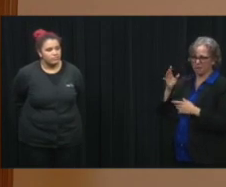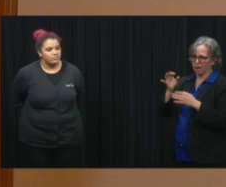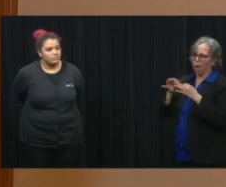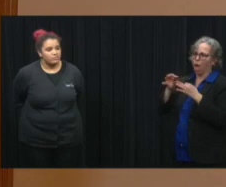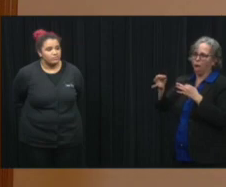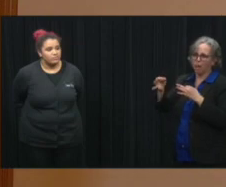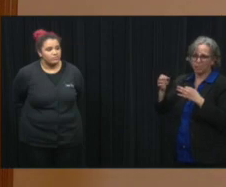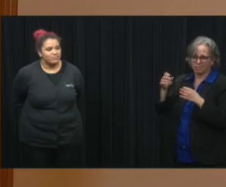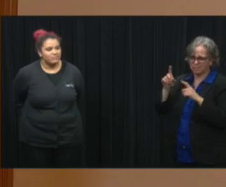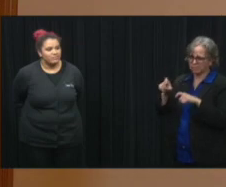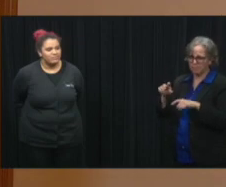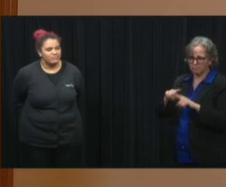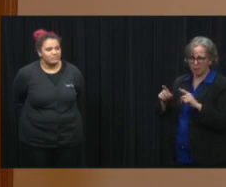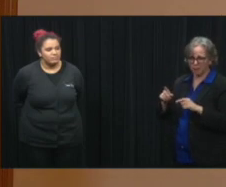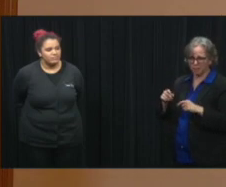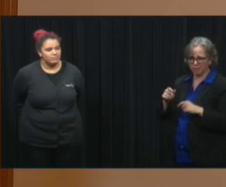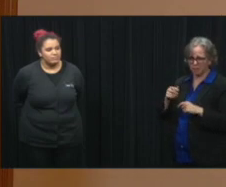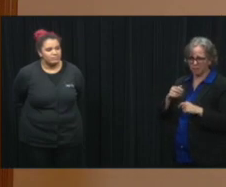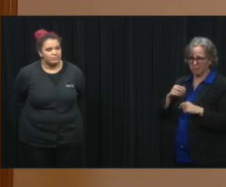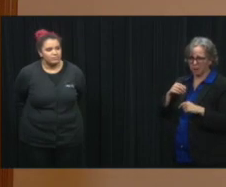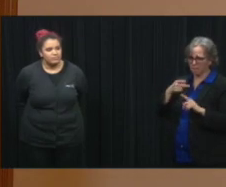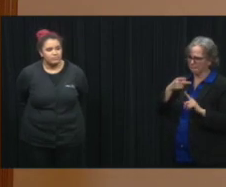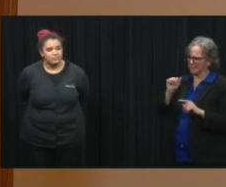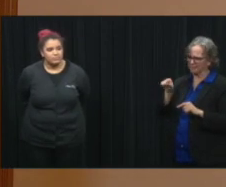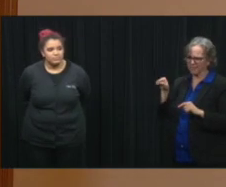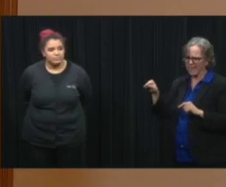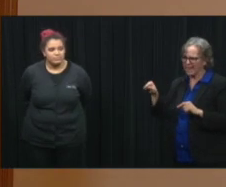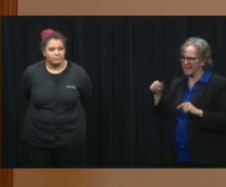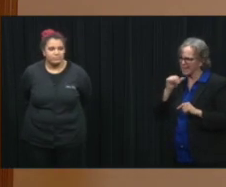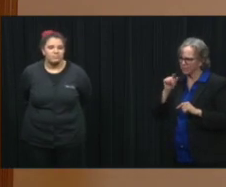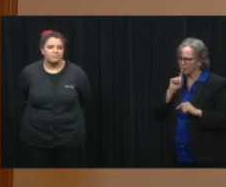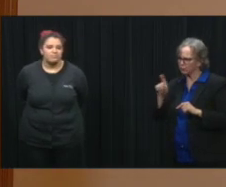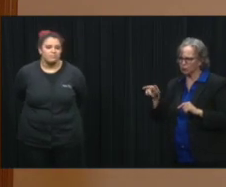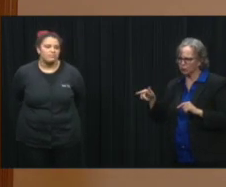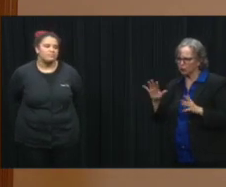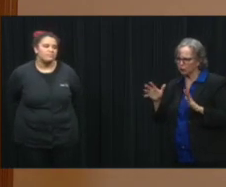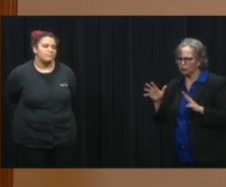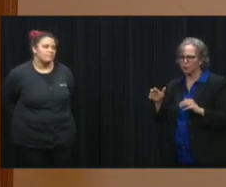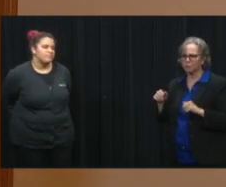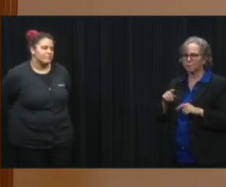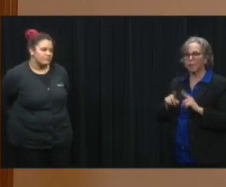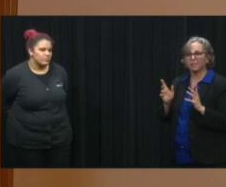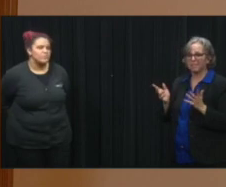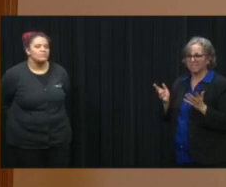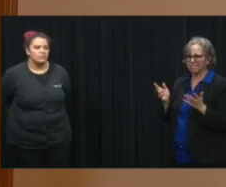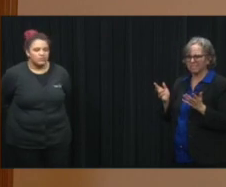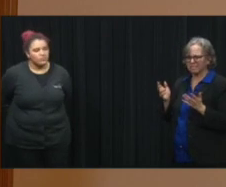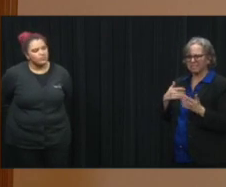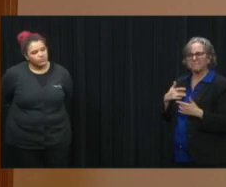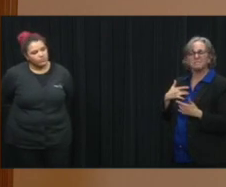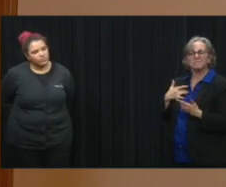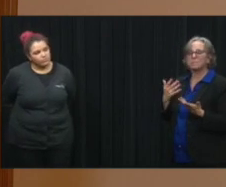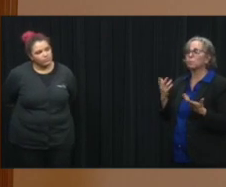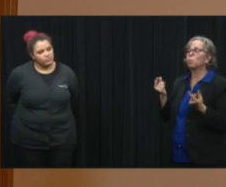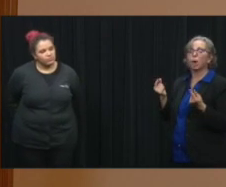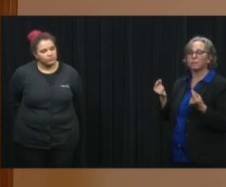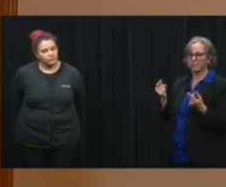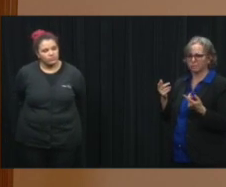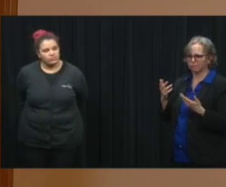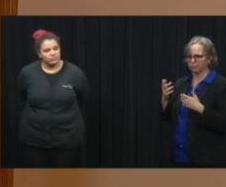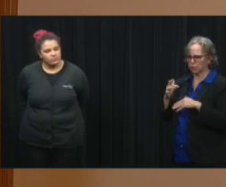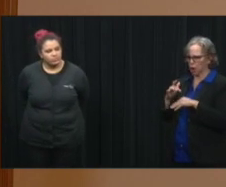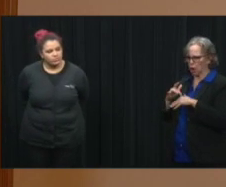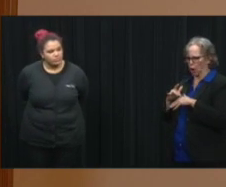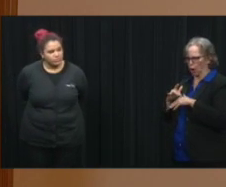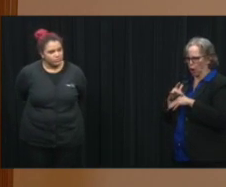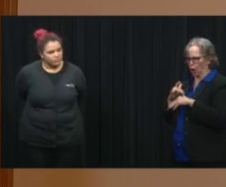exactly sure when Pennsylvania had their testing up and running. I think some of the early and aggressive